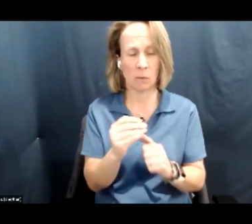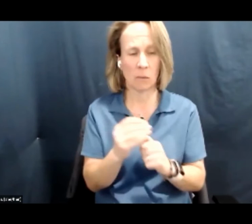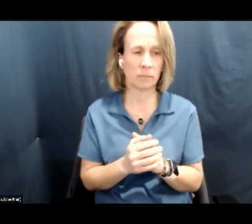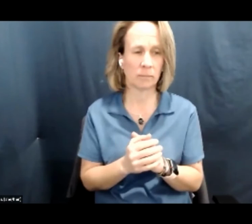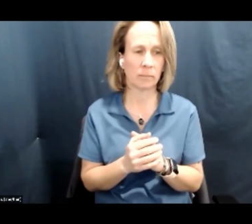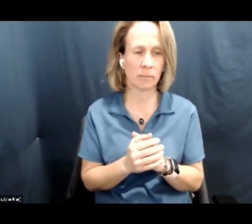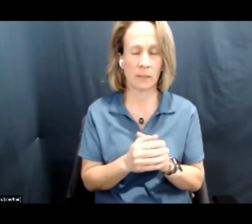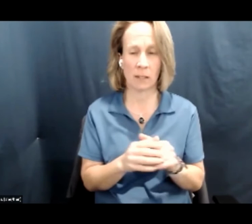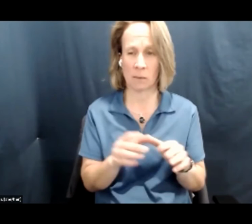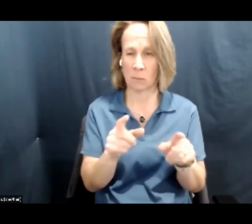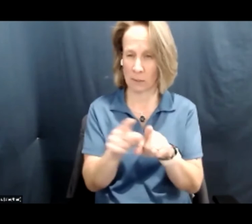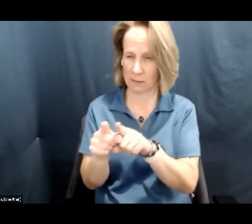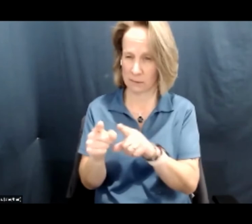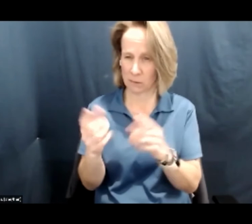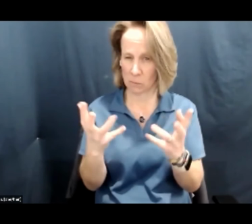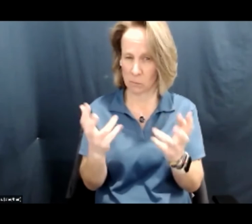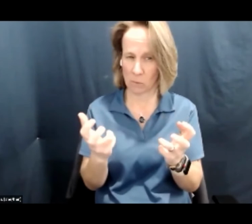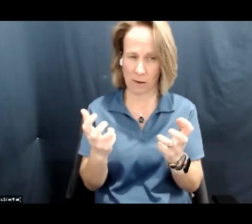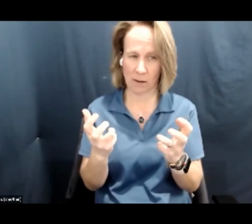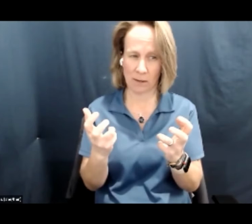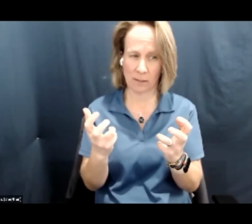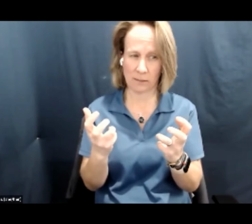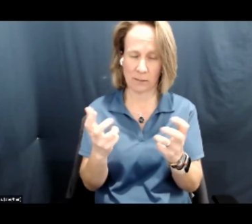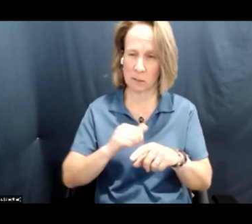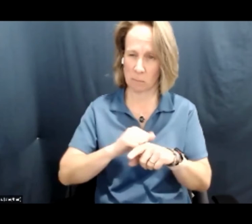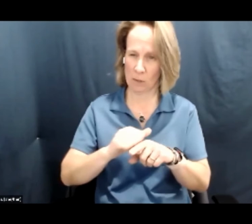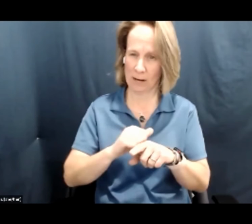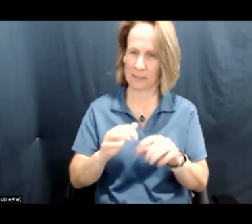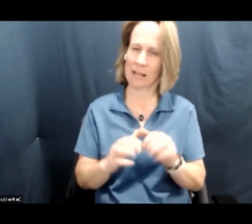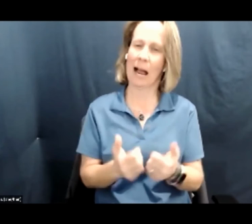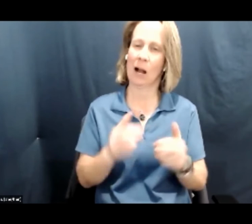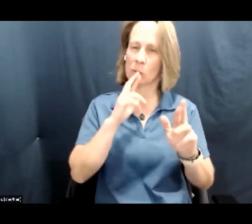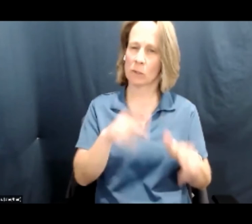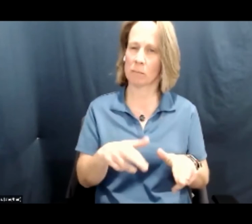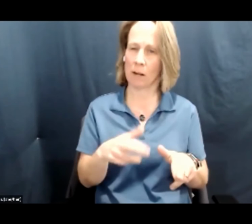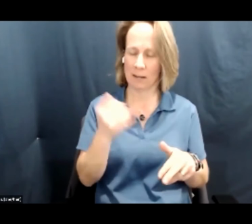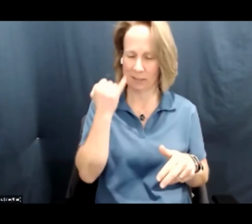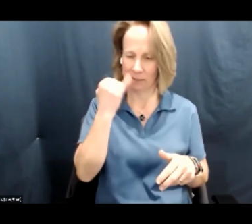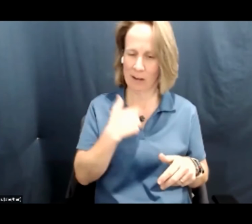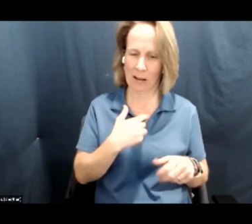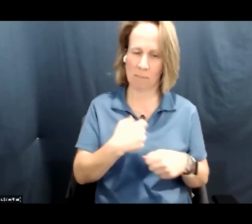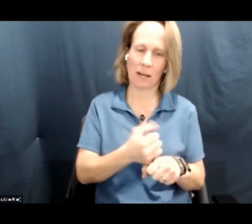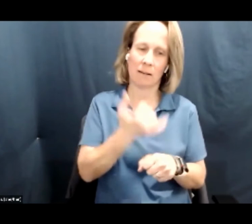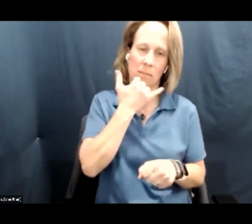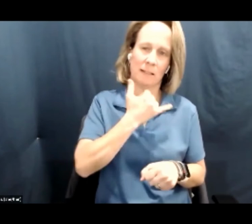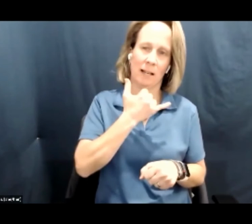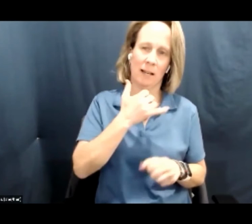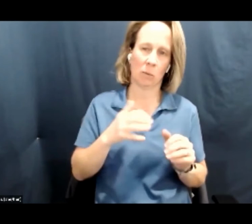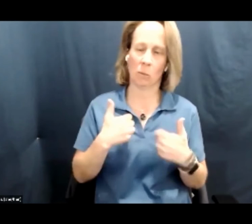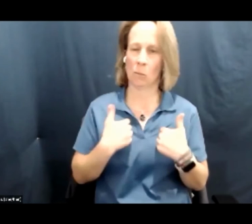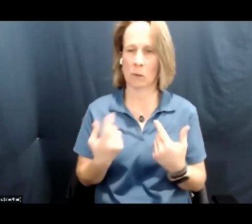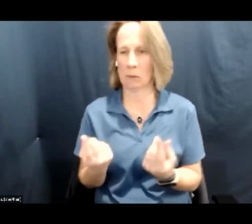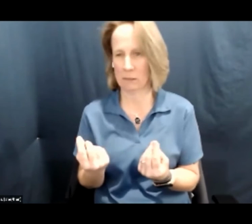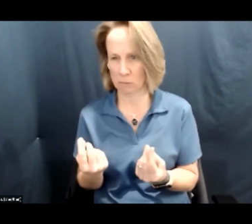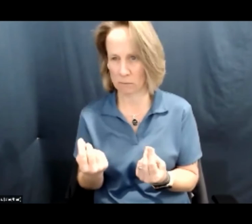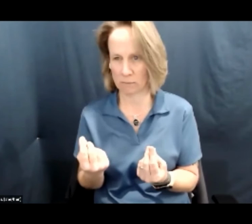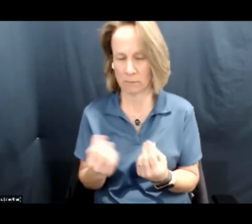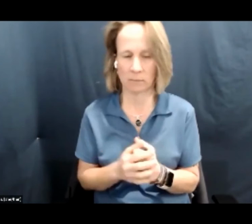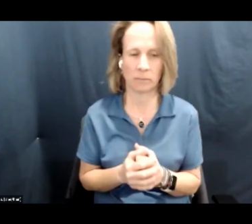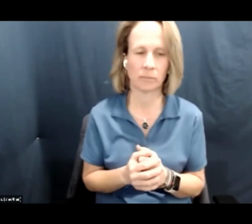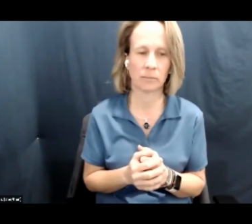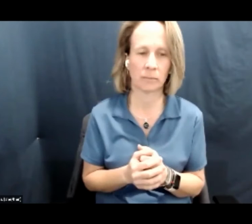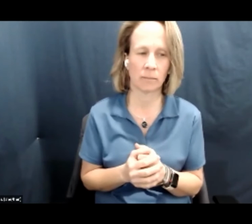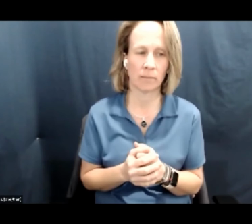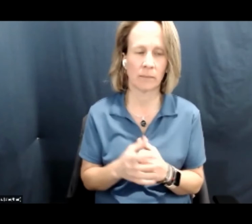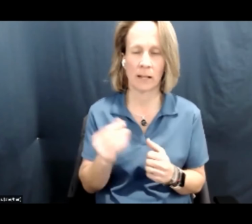want to practice how to respond when we make mistakes, right? I also do want to say, I know some